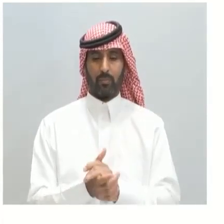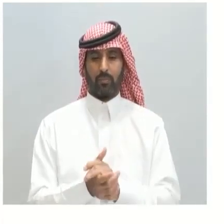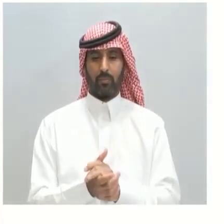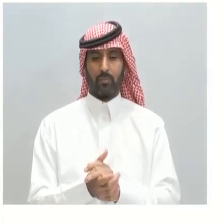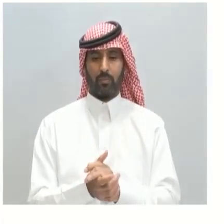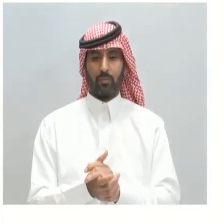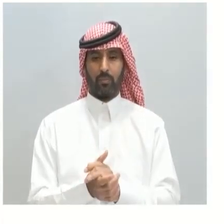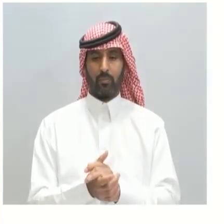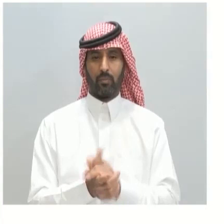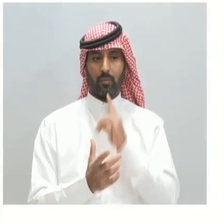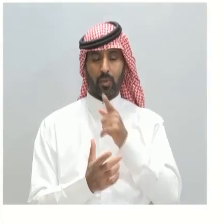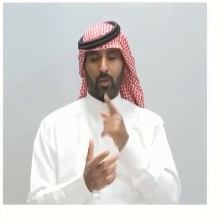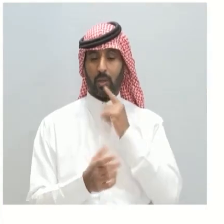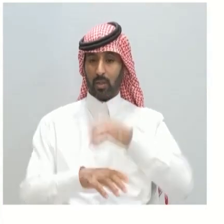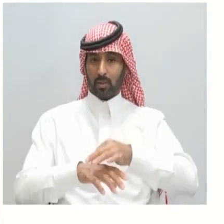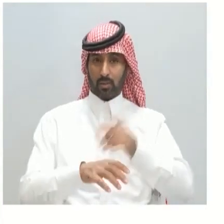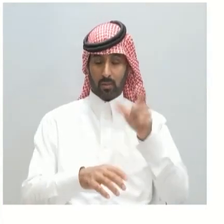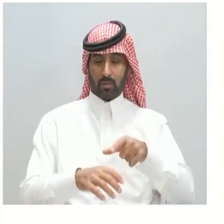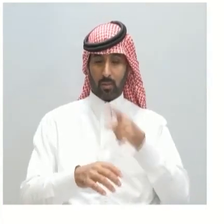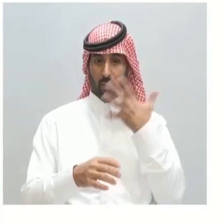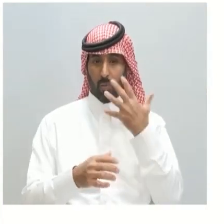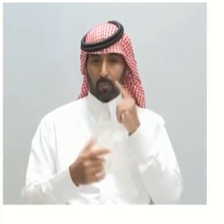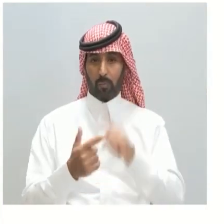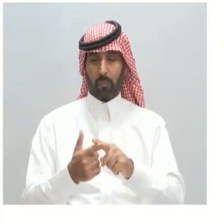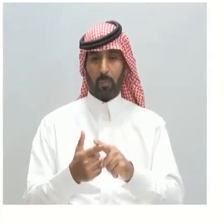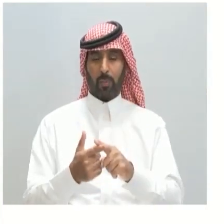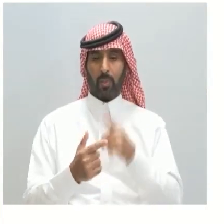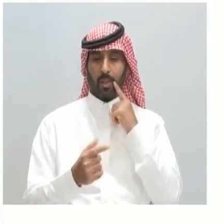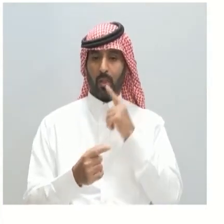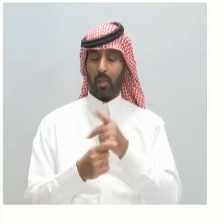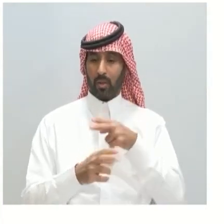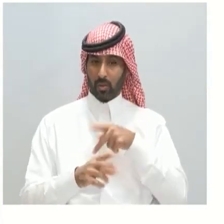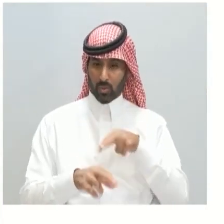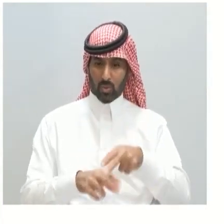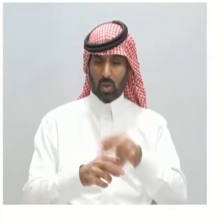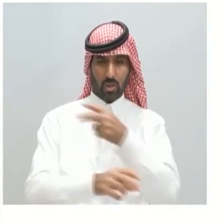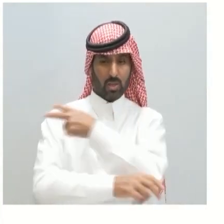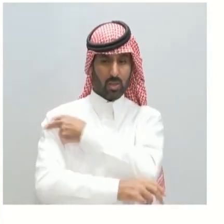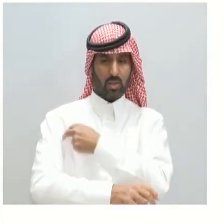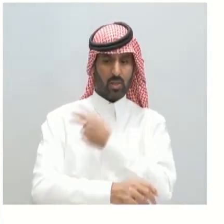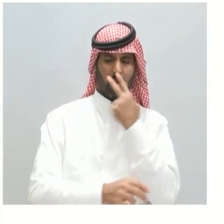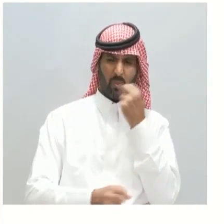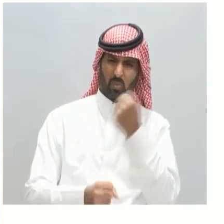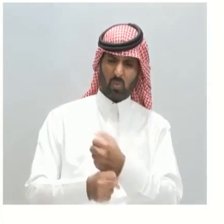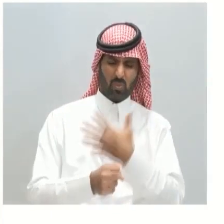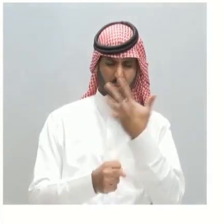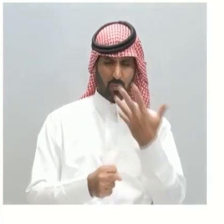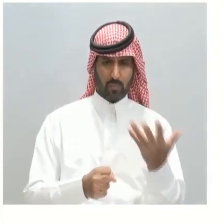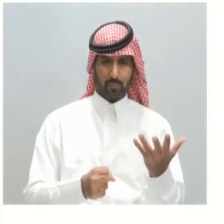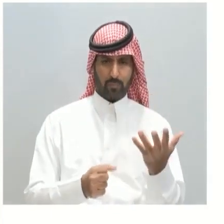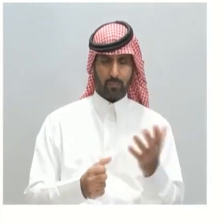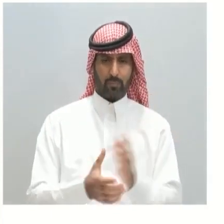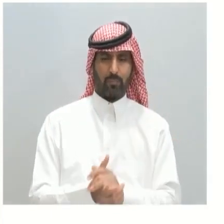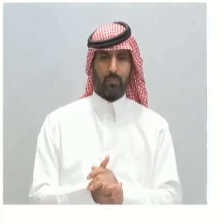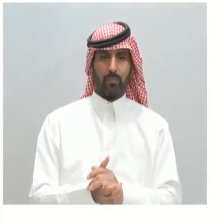police. Also, I said the people were frightened of the police chase. The police got impatient. The police